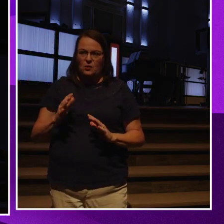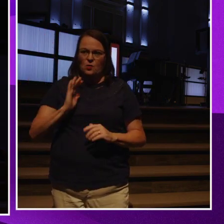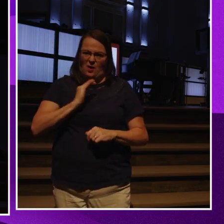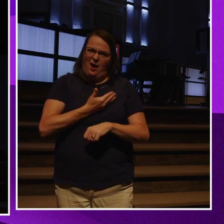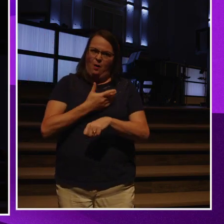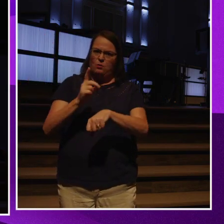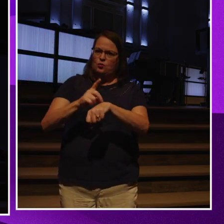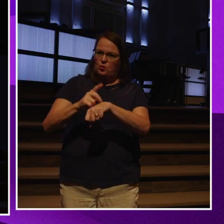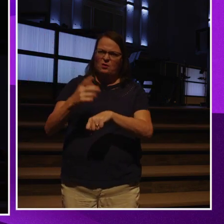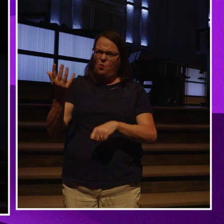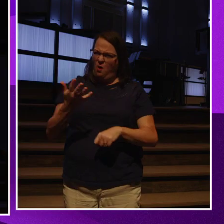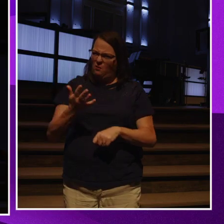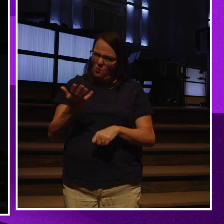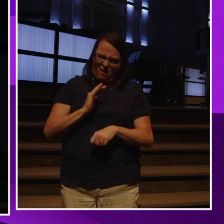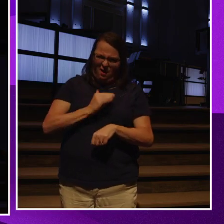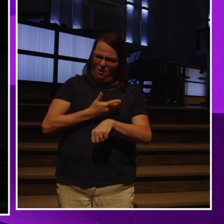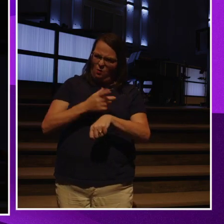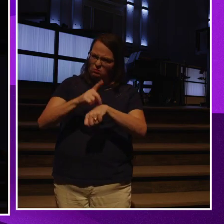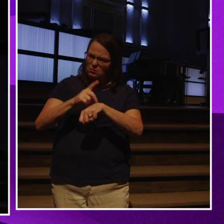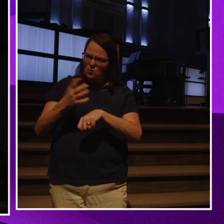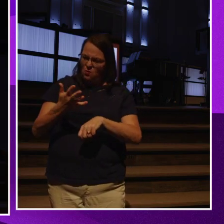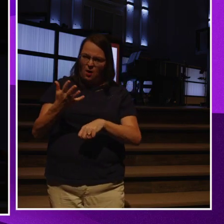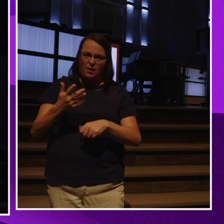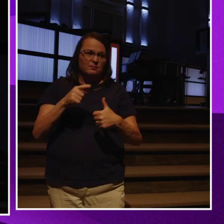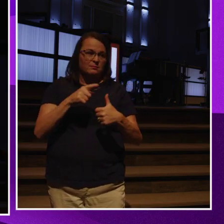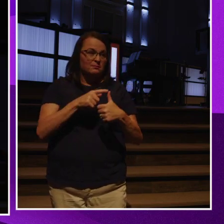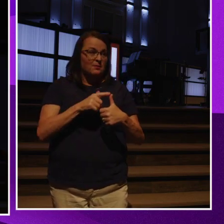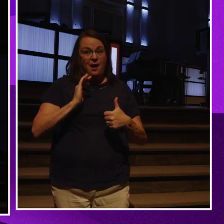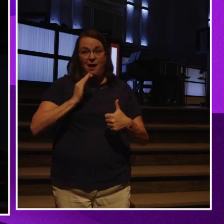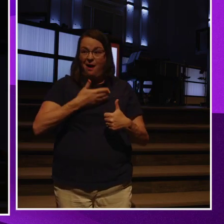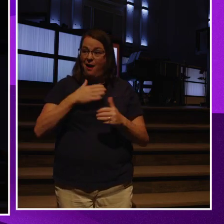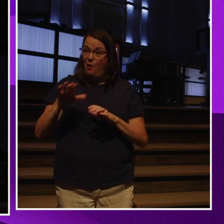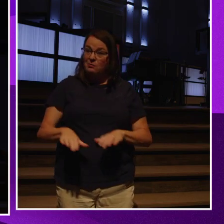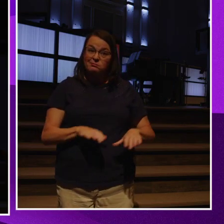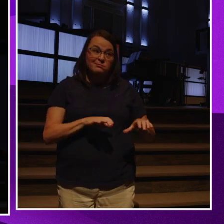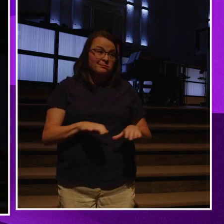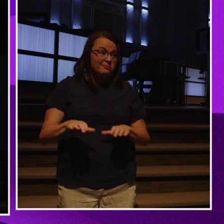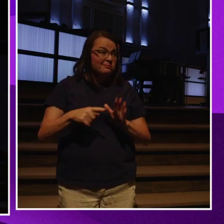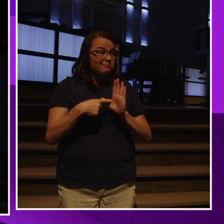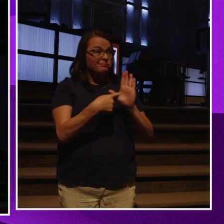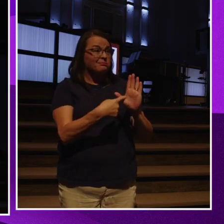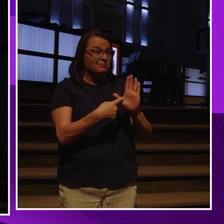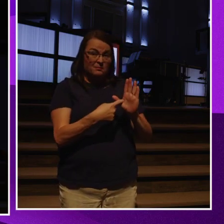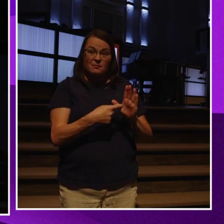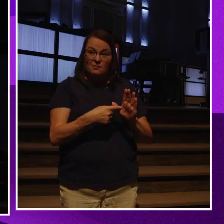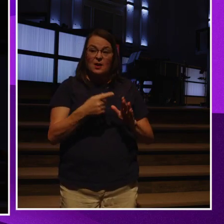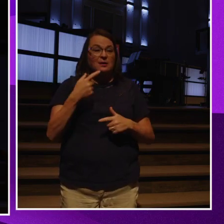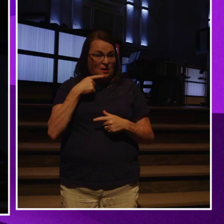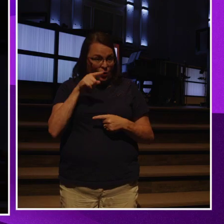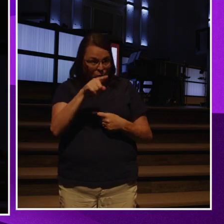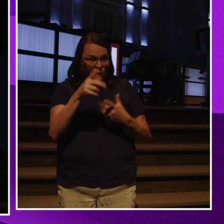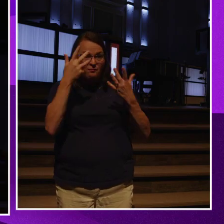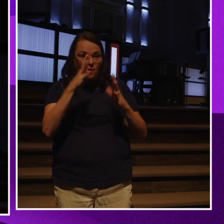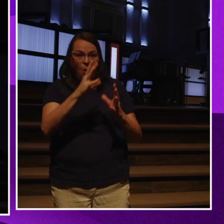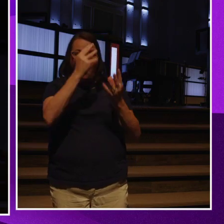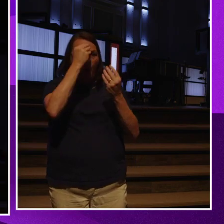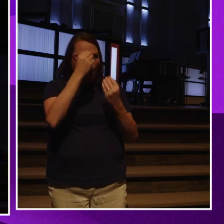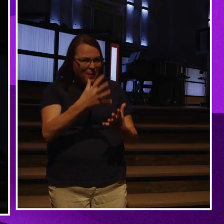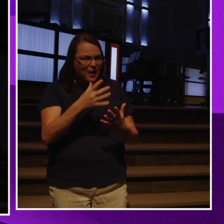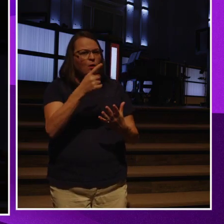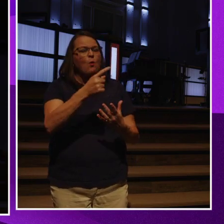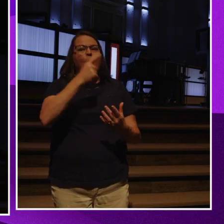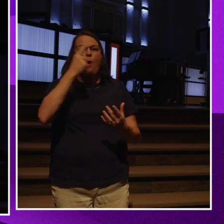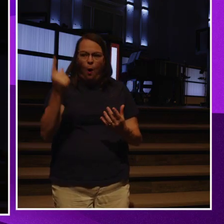to do. Well, what is that work? Well, it has to do with our conduct. He says, look, you have been obedient. You have always